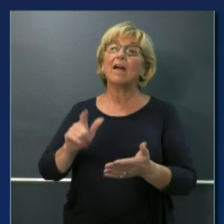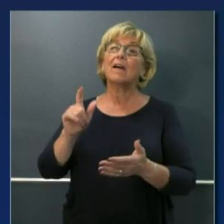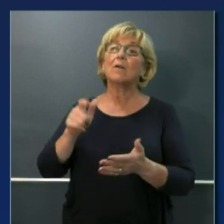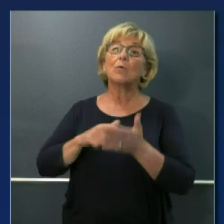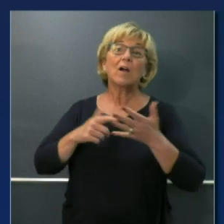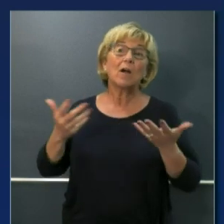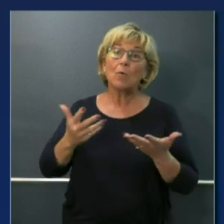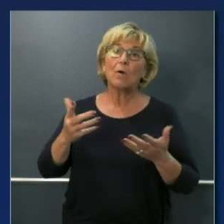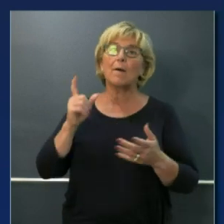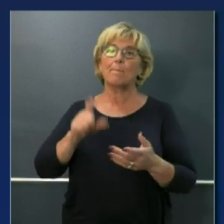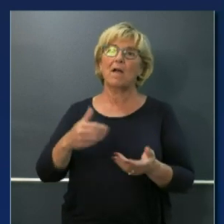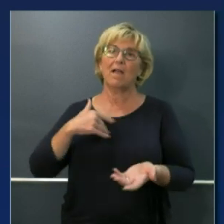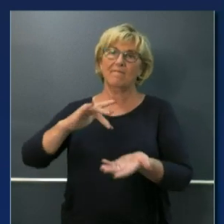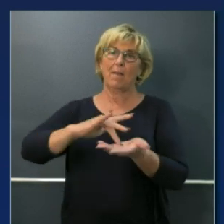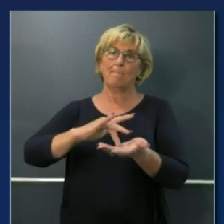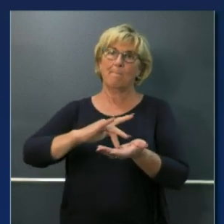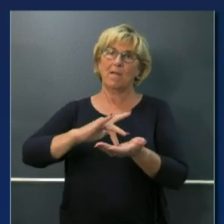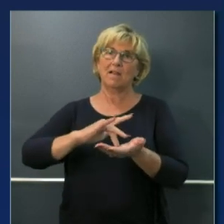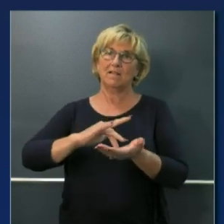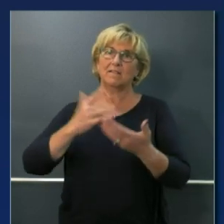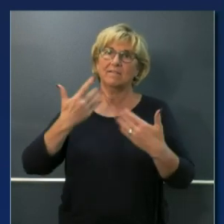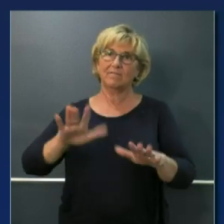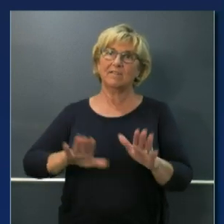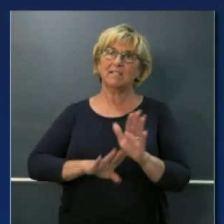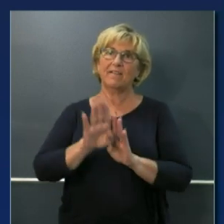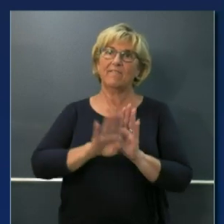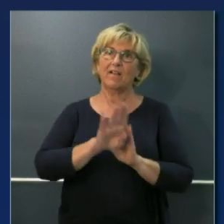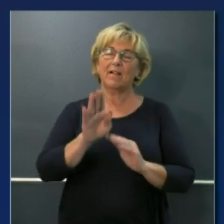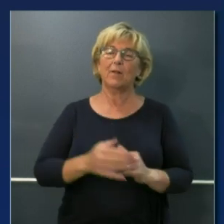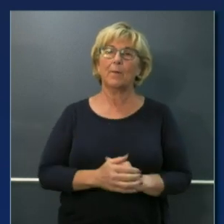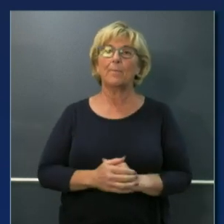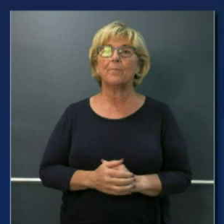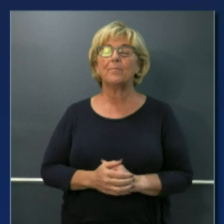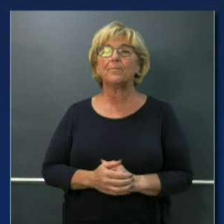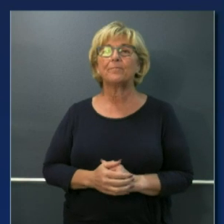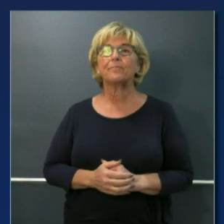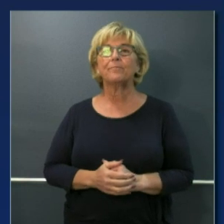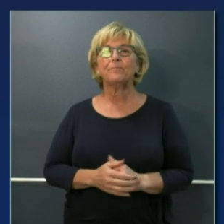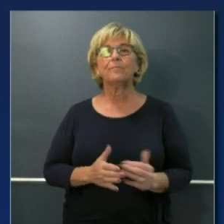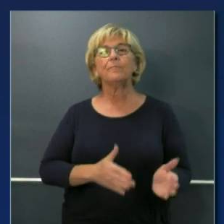place. Okay, so safety and preparedness, stage 1, this is where